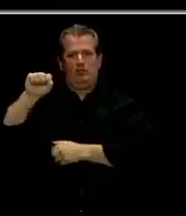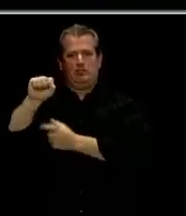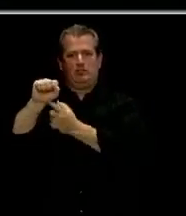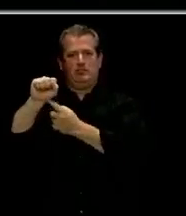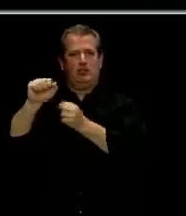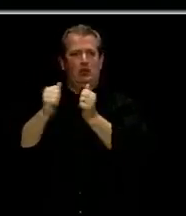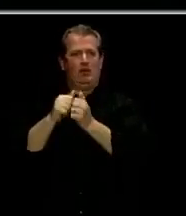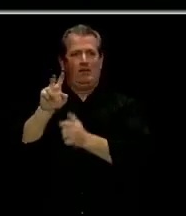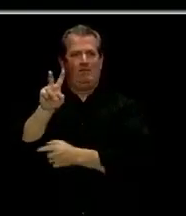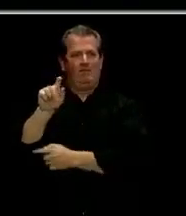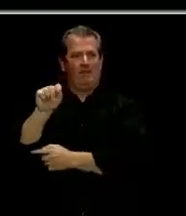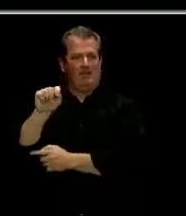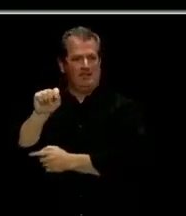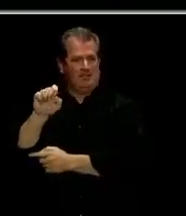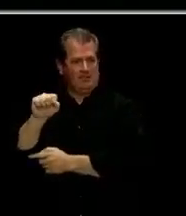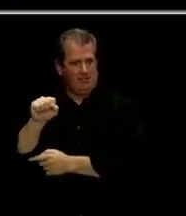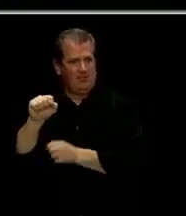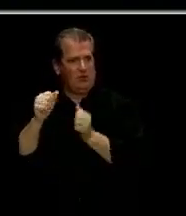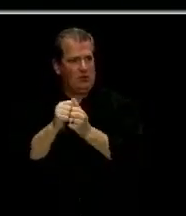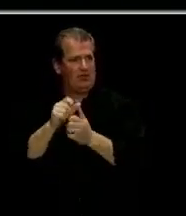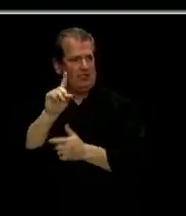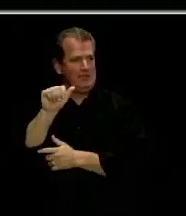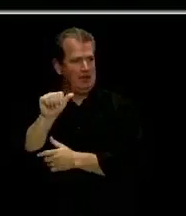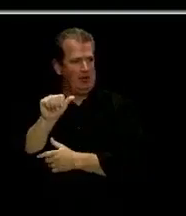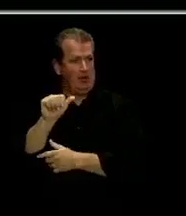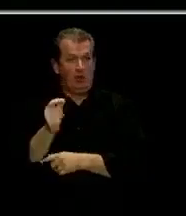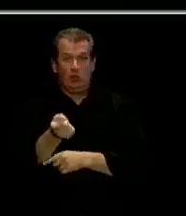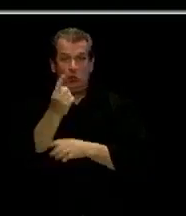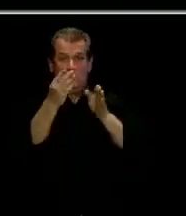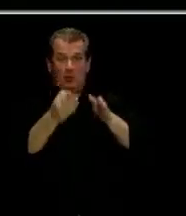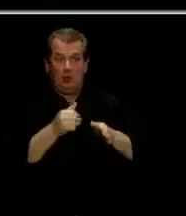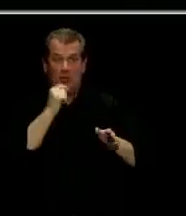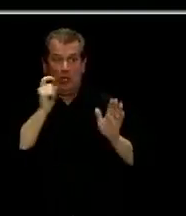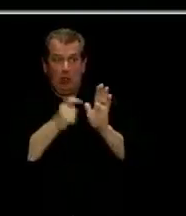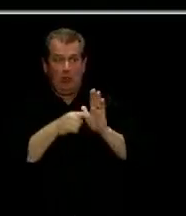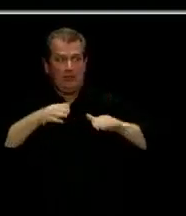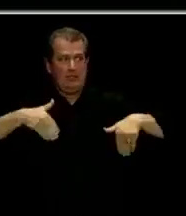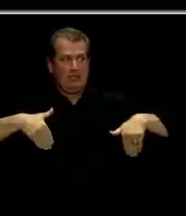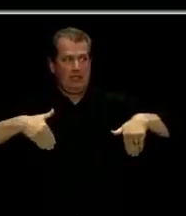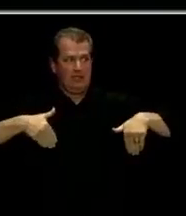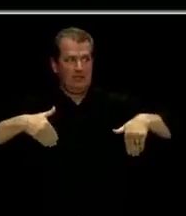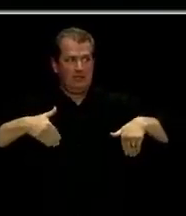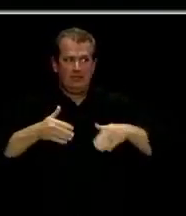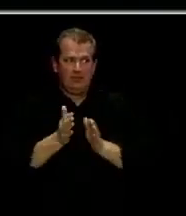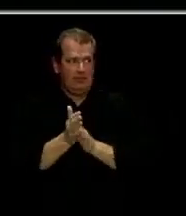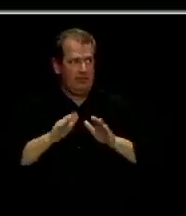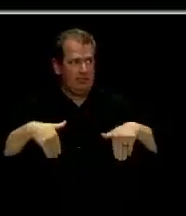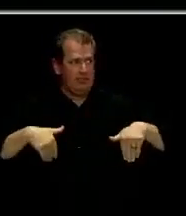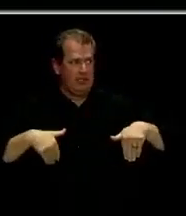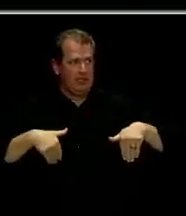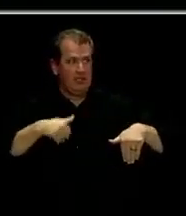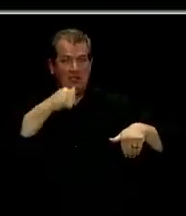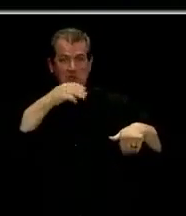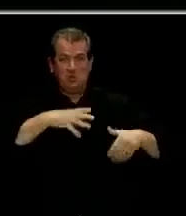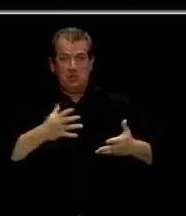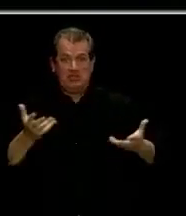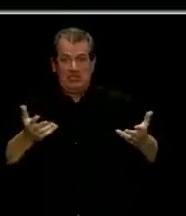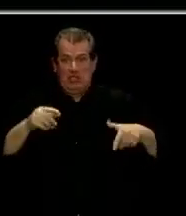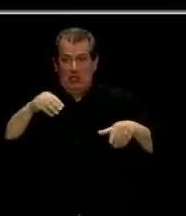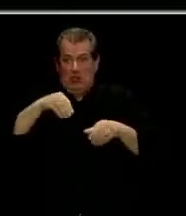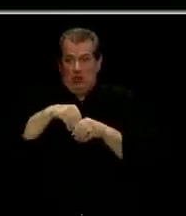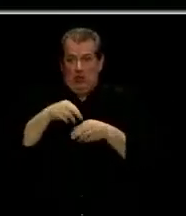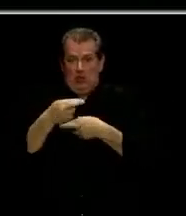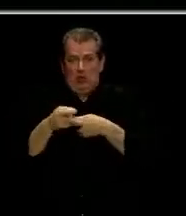one person we haven't recognized, I think, as much as we should yet. She's here in the room, and